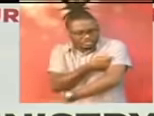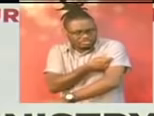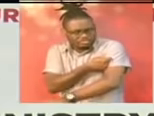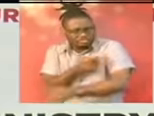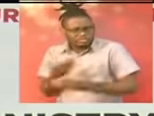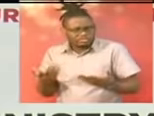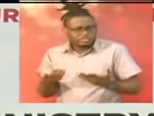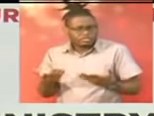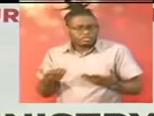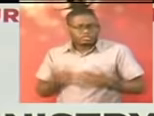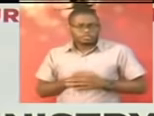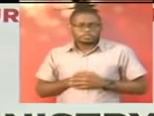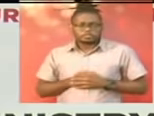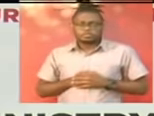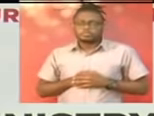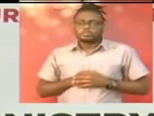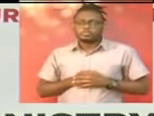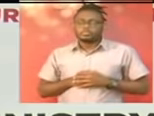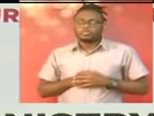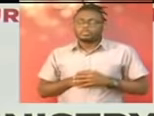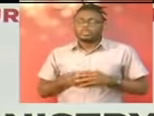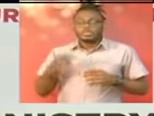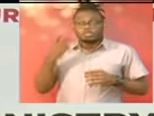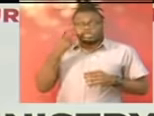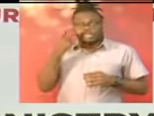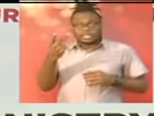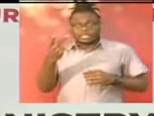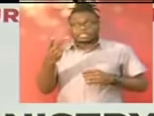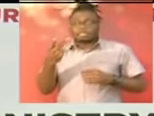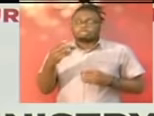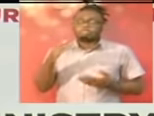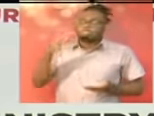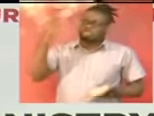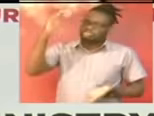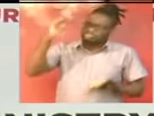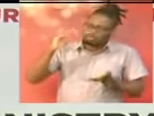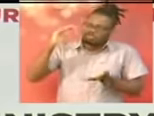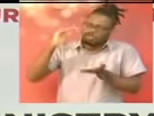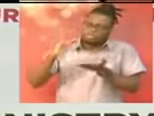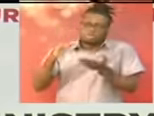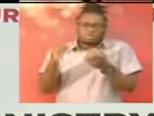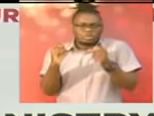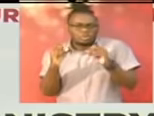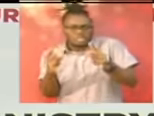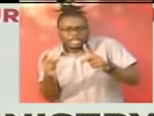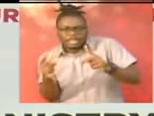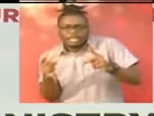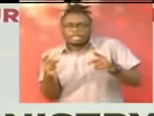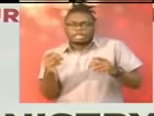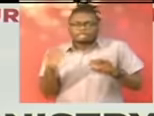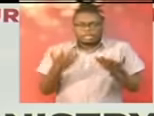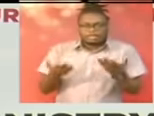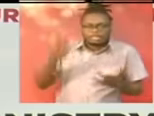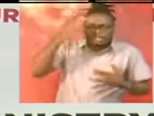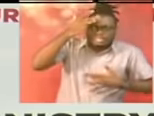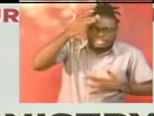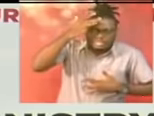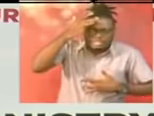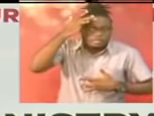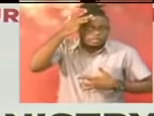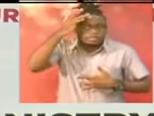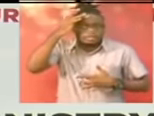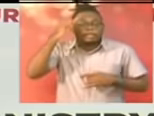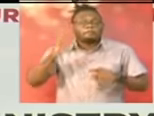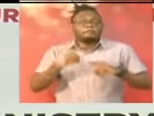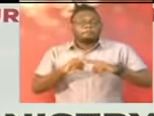adverse outcomes. So while it hasn't changed the proportion significantly, diabetes and hypertension are still the majority